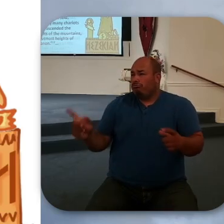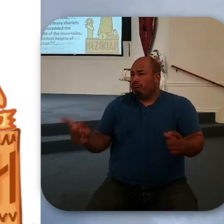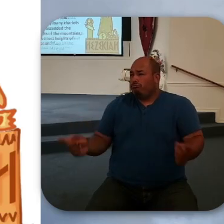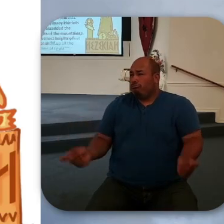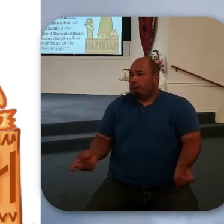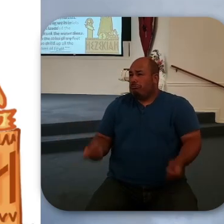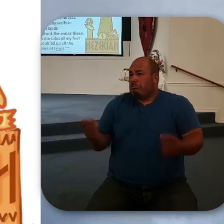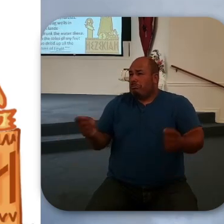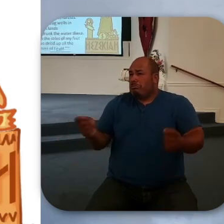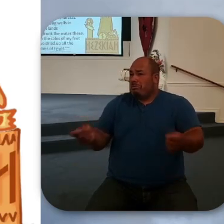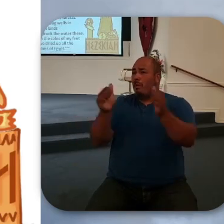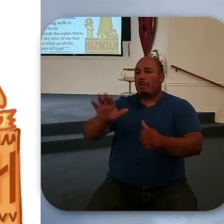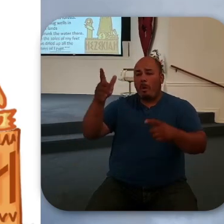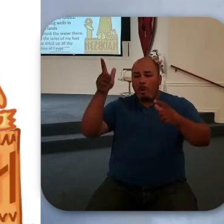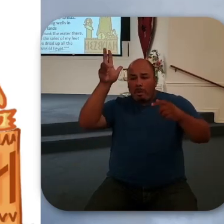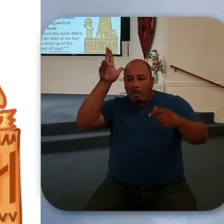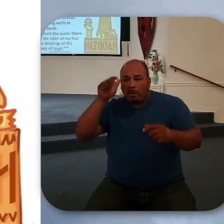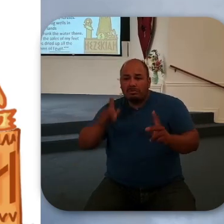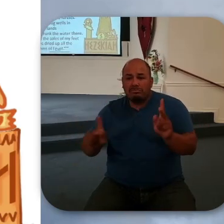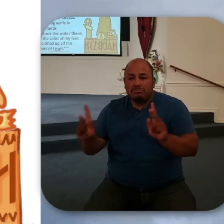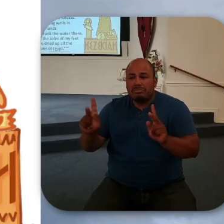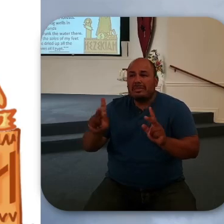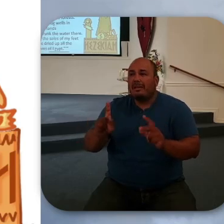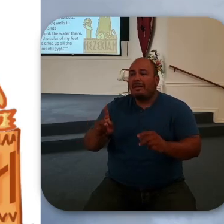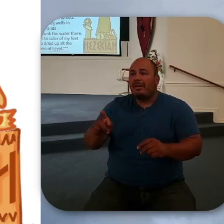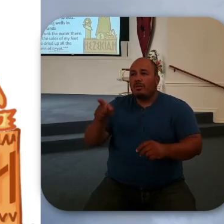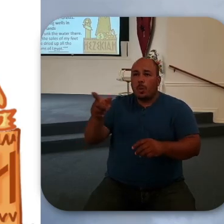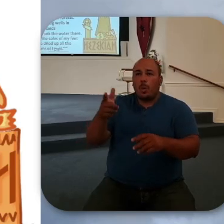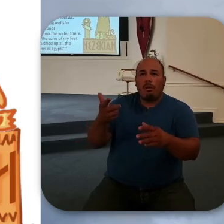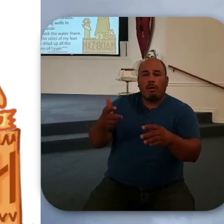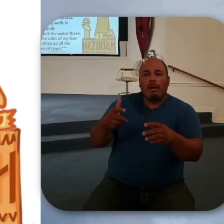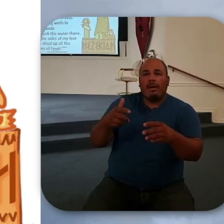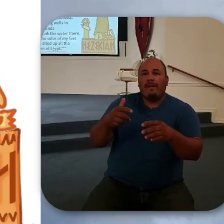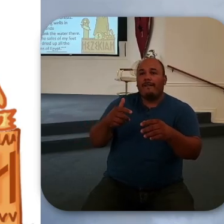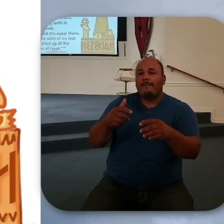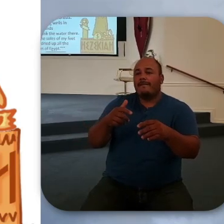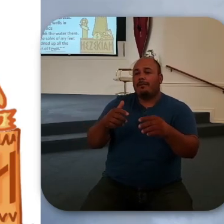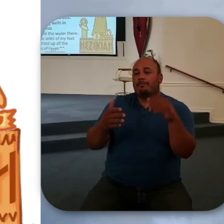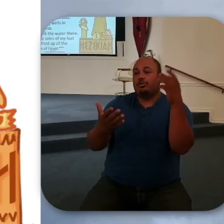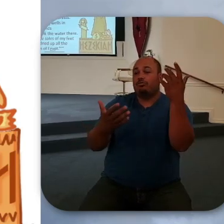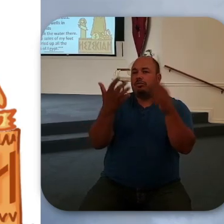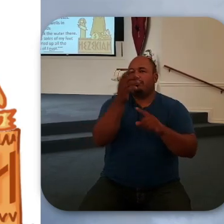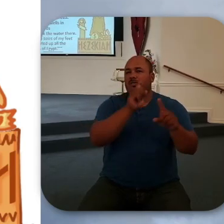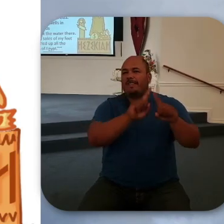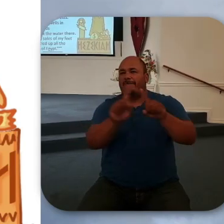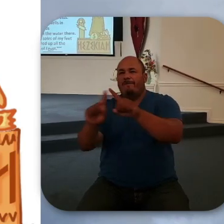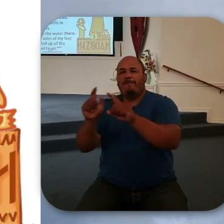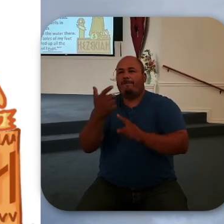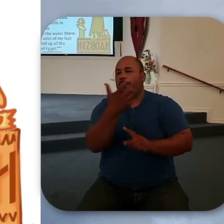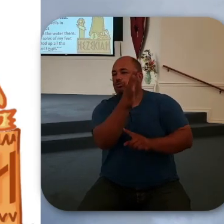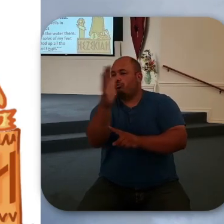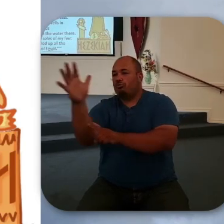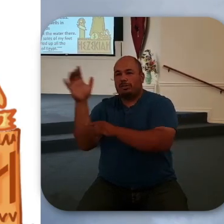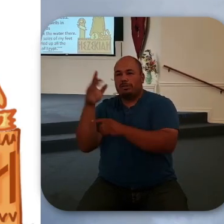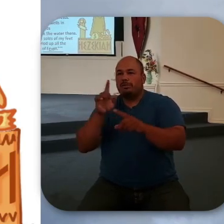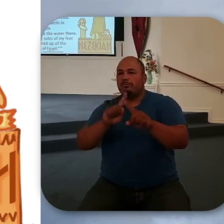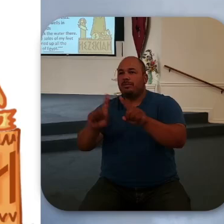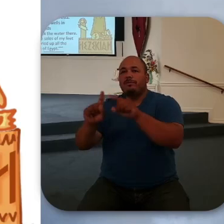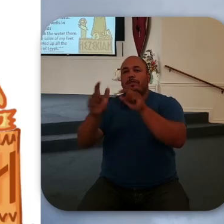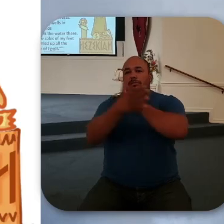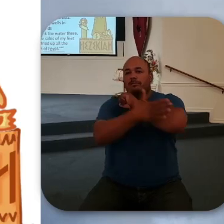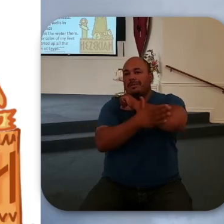of Lebanon. I have cut down its tallest cedars, the choicest of its junipers. I have reached its remotest parts, the finest